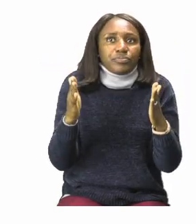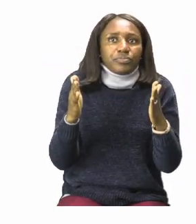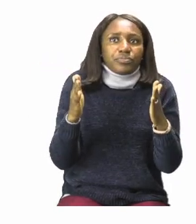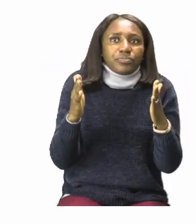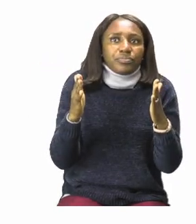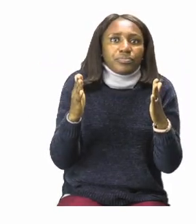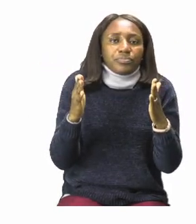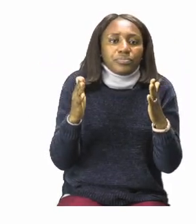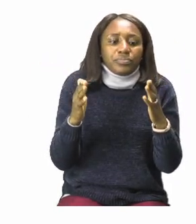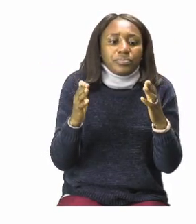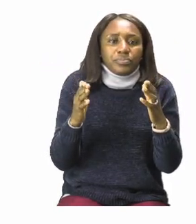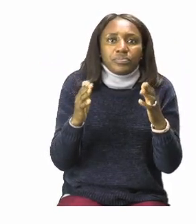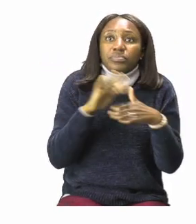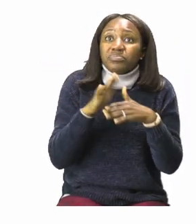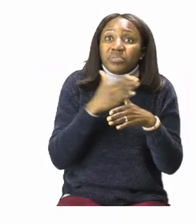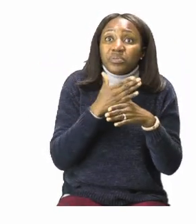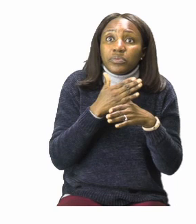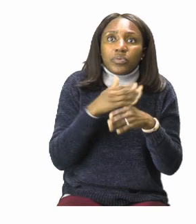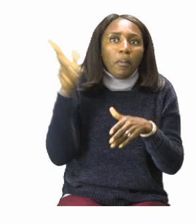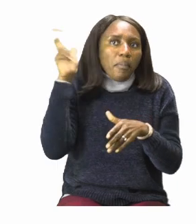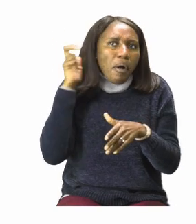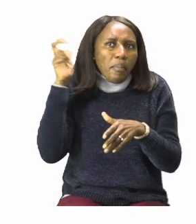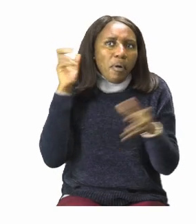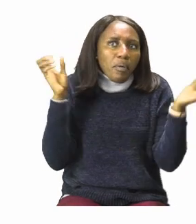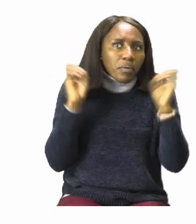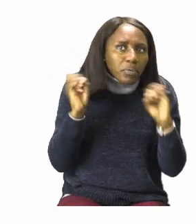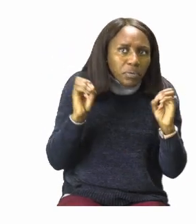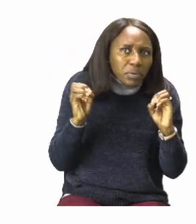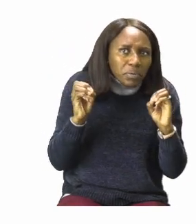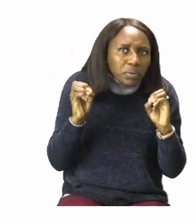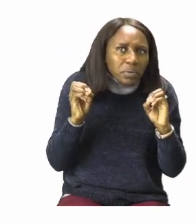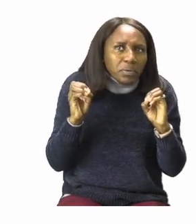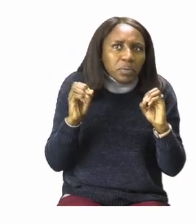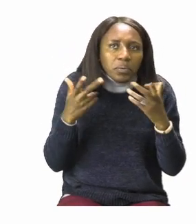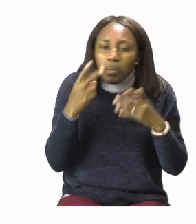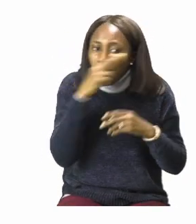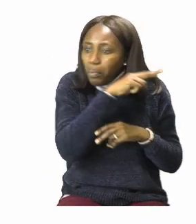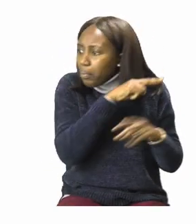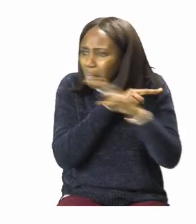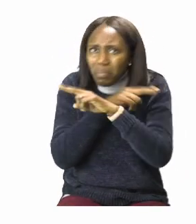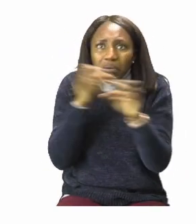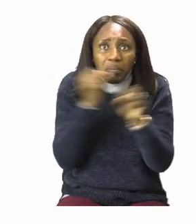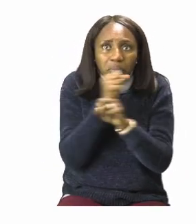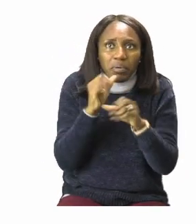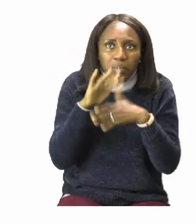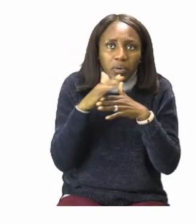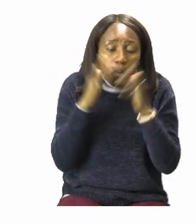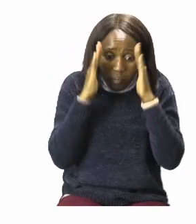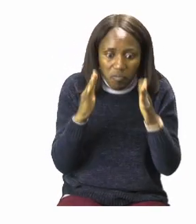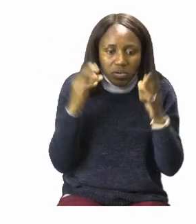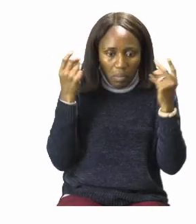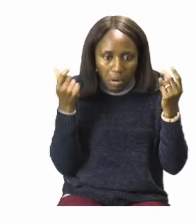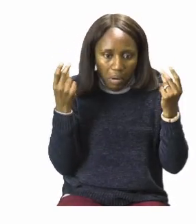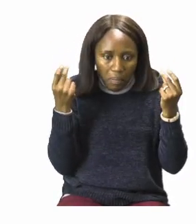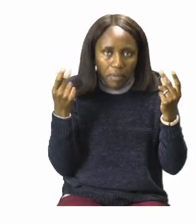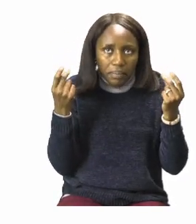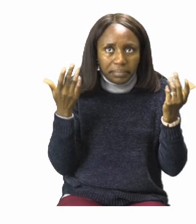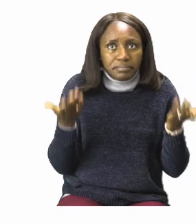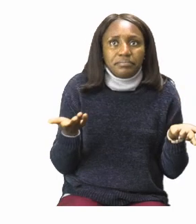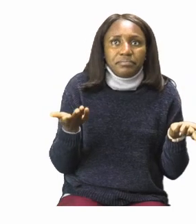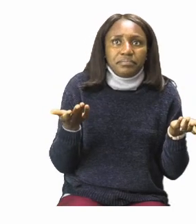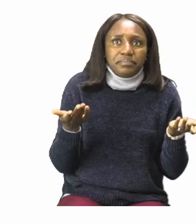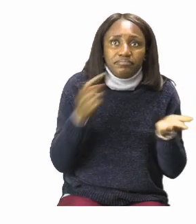This limits what we hear, perhaps maybe another car passing by, or even to hear what